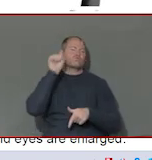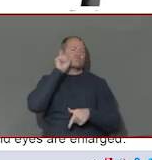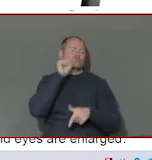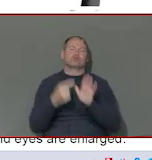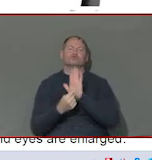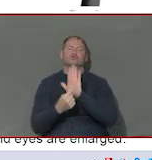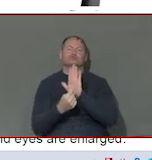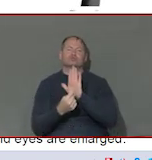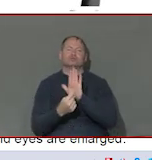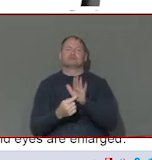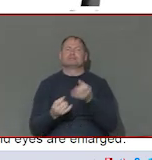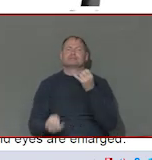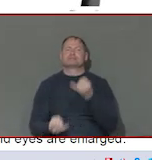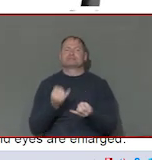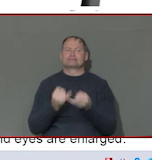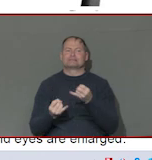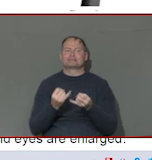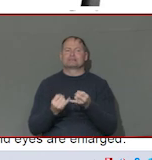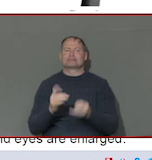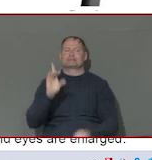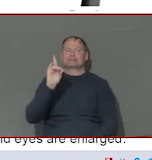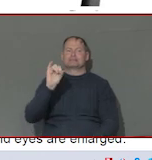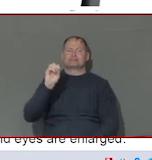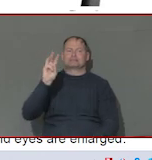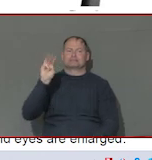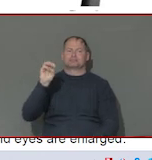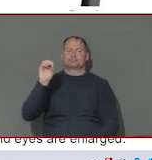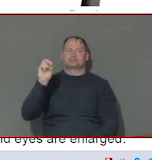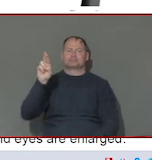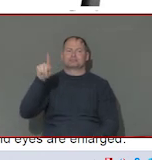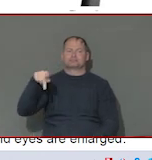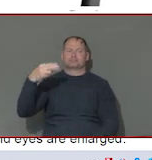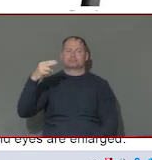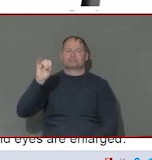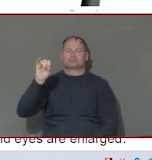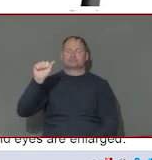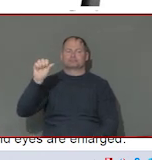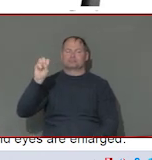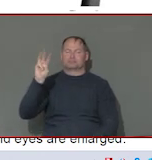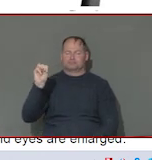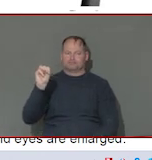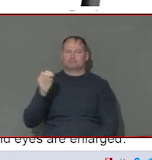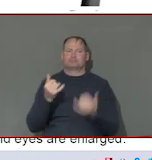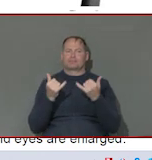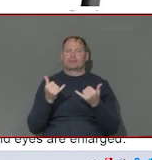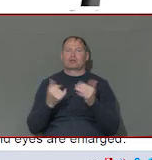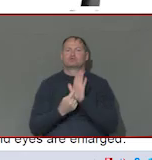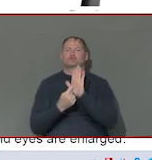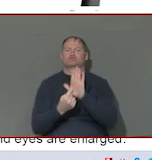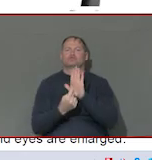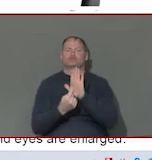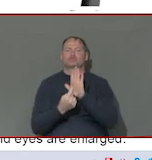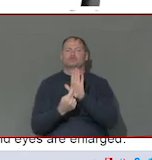is sexual dimorphism. So the reason these genitals are supposed to